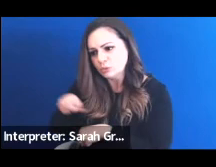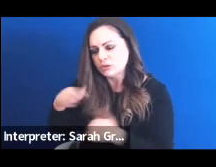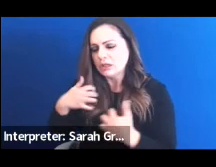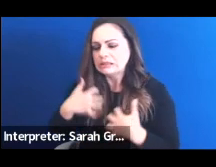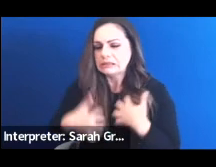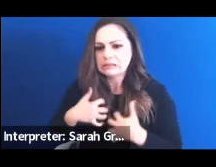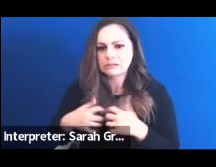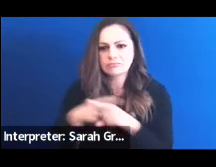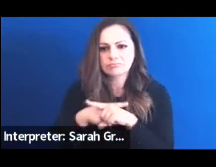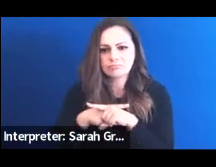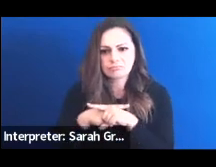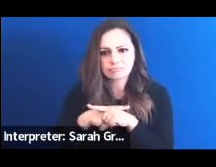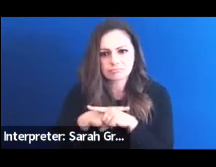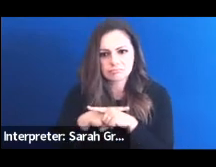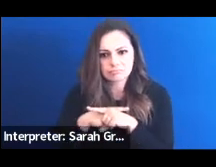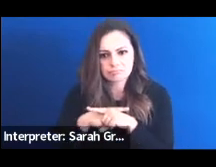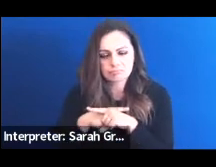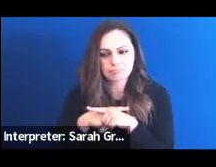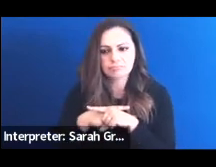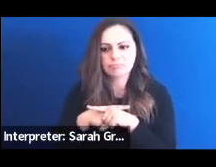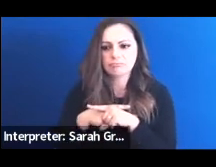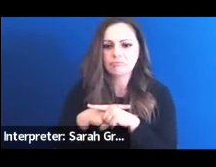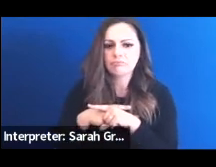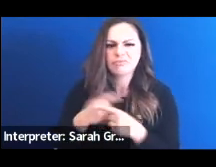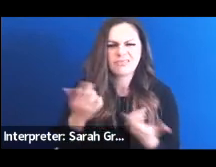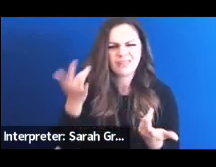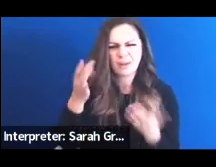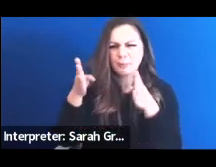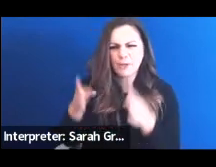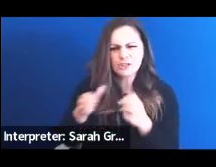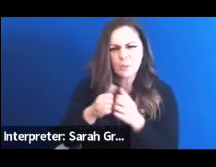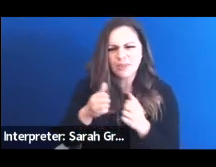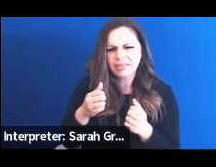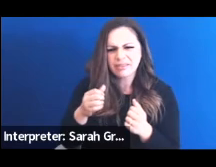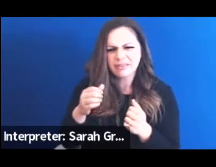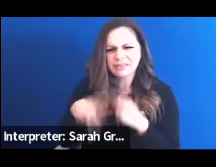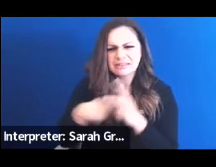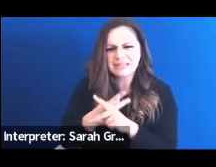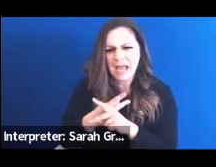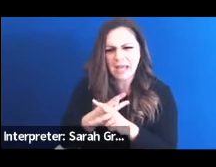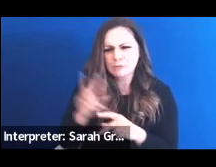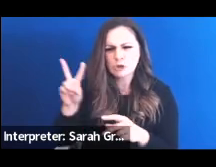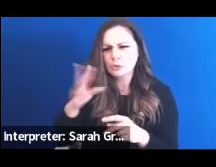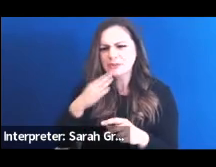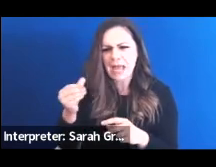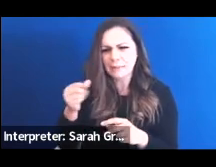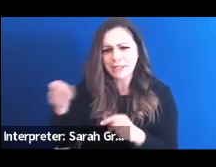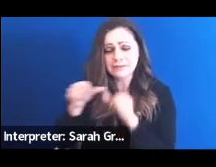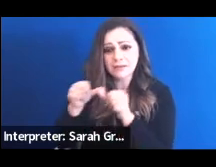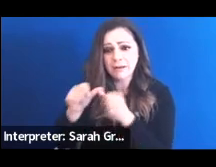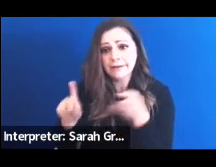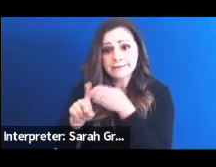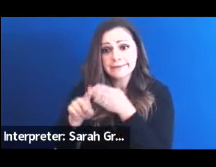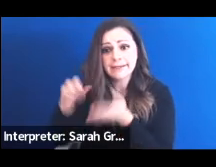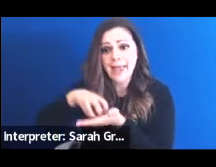is normal, is natural. Why do you think somebody with type 2 diabetes continues to eat that extra slab of cake, knowing full good and well what the consequence is